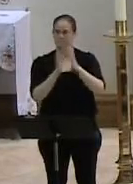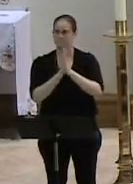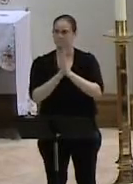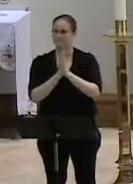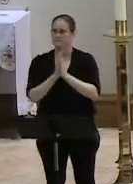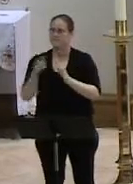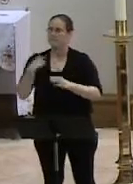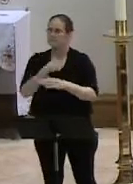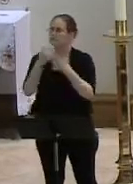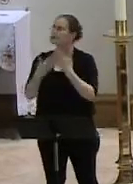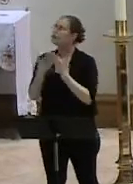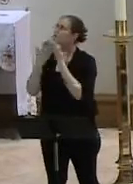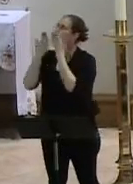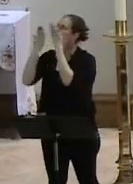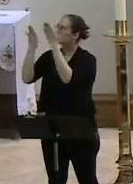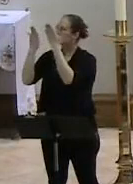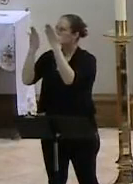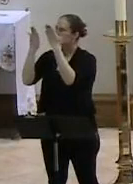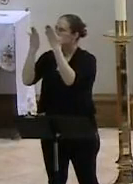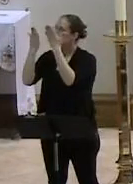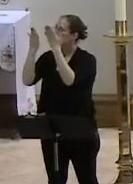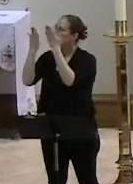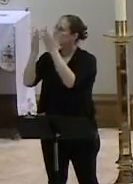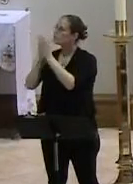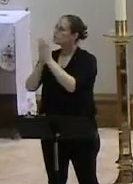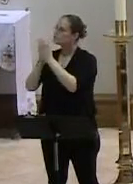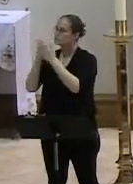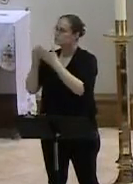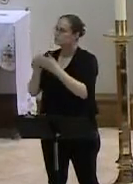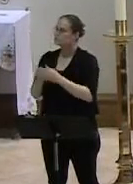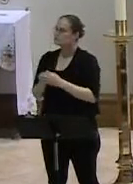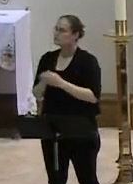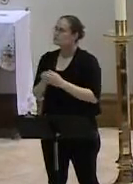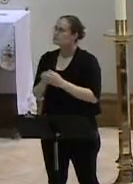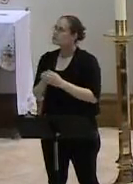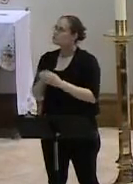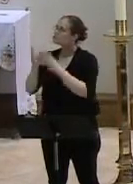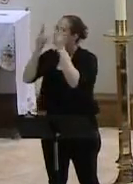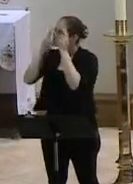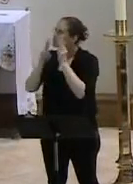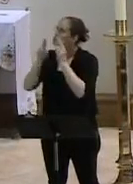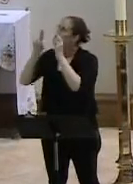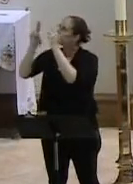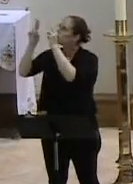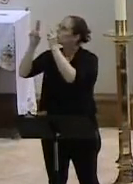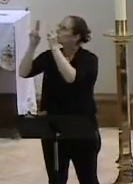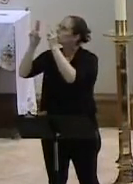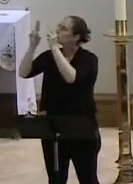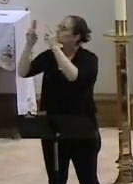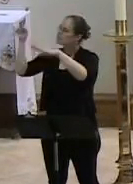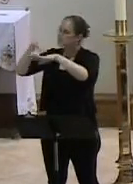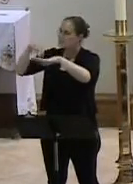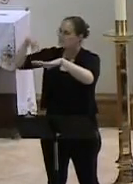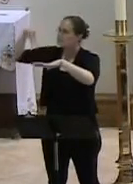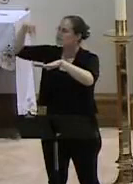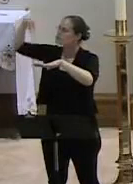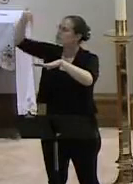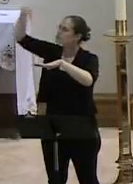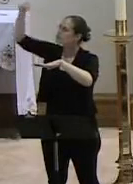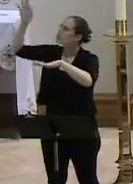We offer you the sacrifice now in supplication, O Lord, to honor the wondrous ascension of your